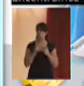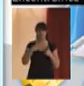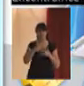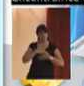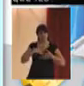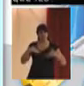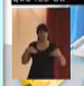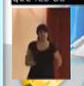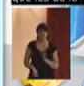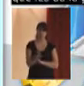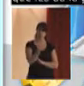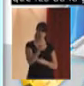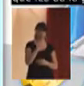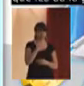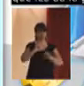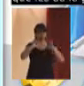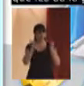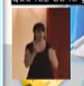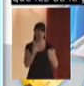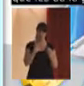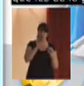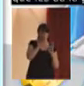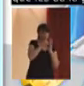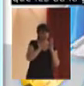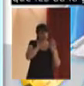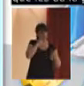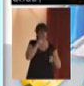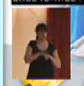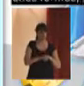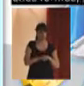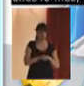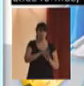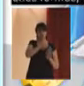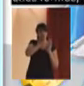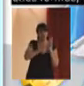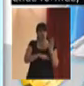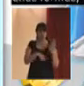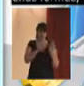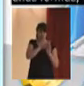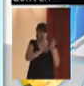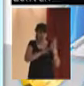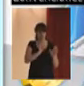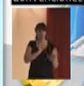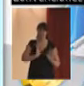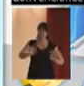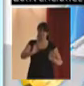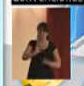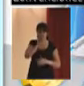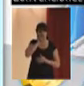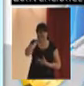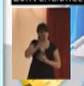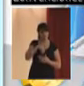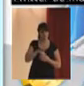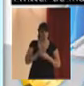not publish whatever they want. They abide by certain rules, by certain conventions, which are ad hoc, specific for